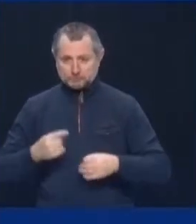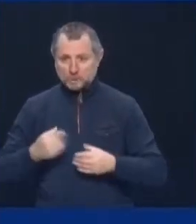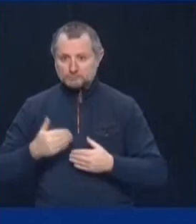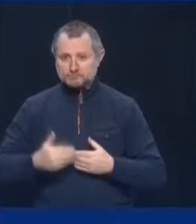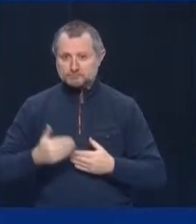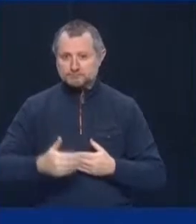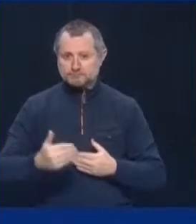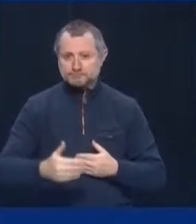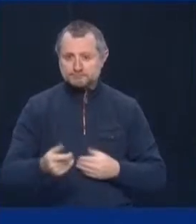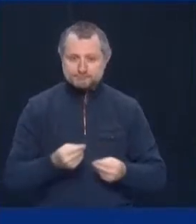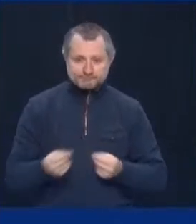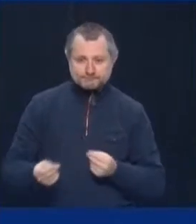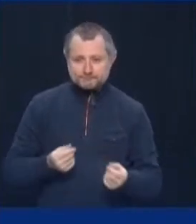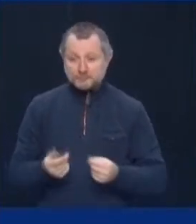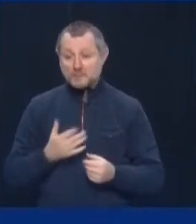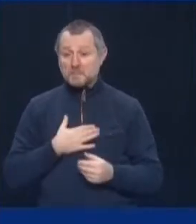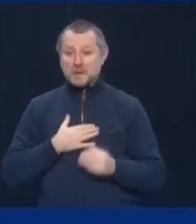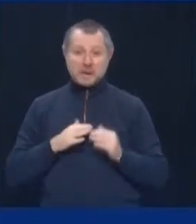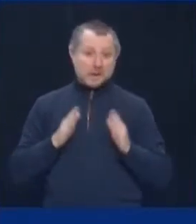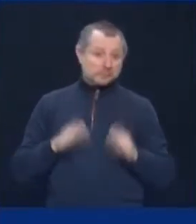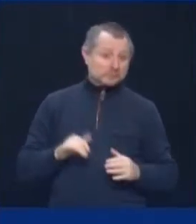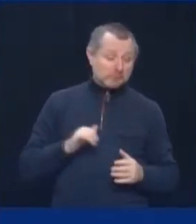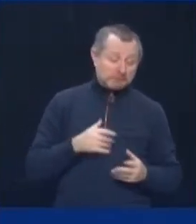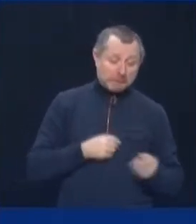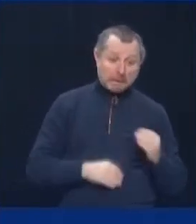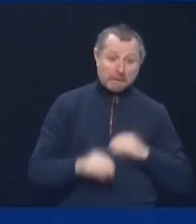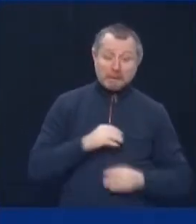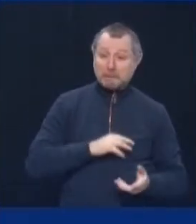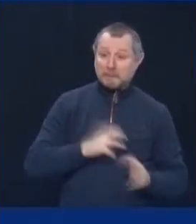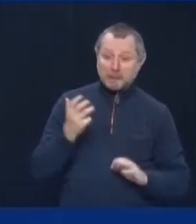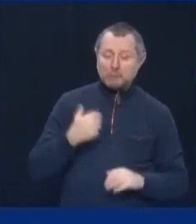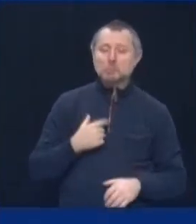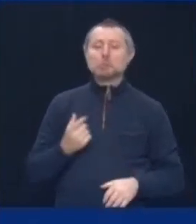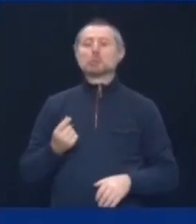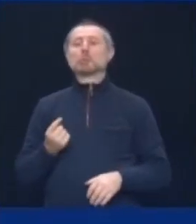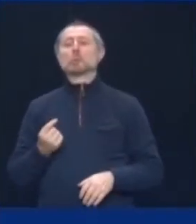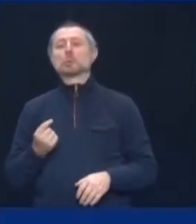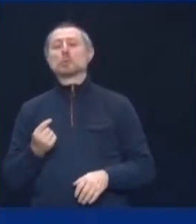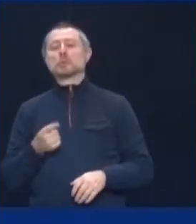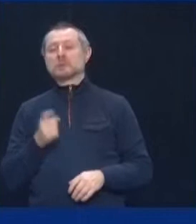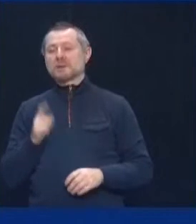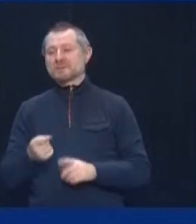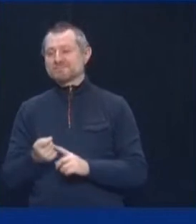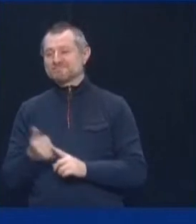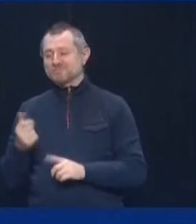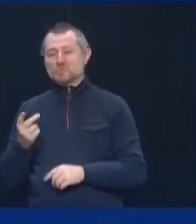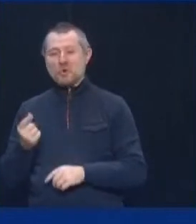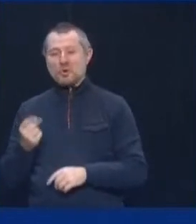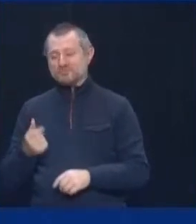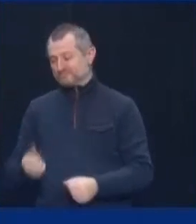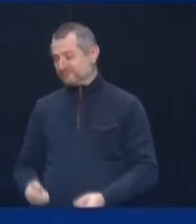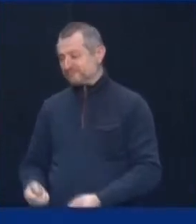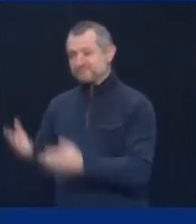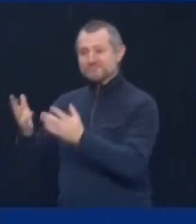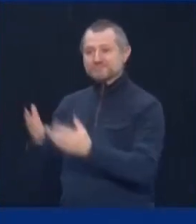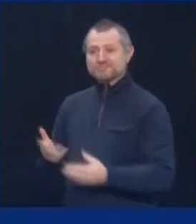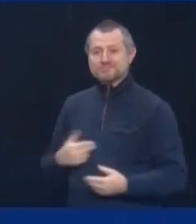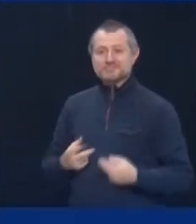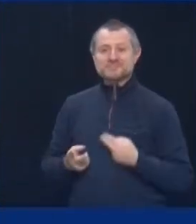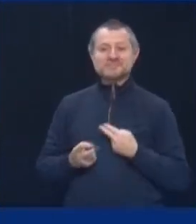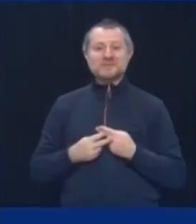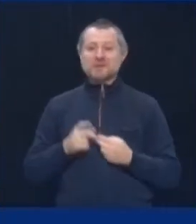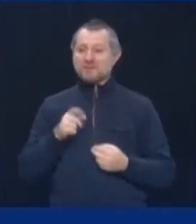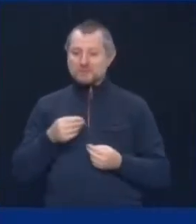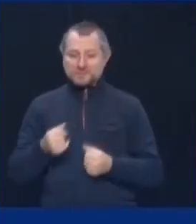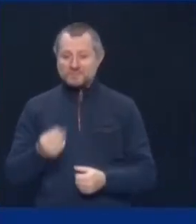in your household. All right, we're going to get rid of the dog, so we save on dog food. All right, but before you